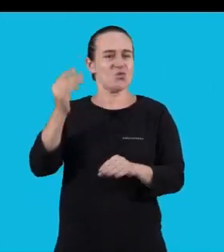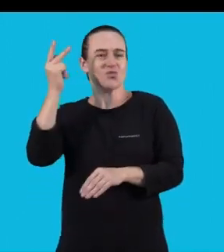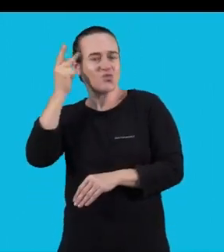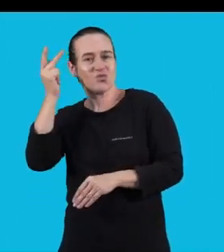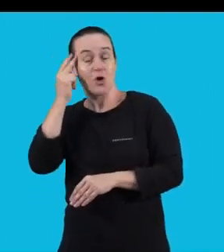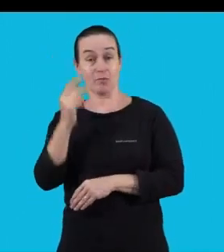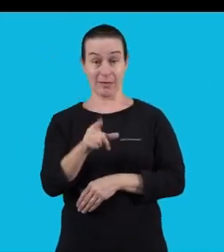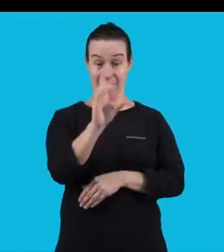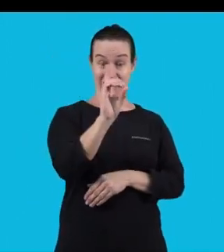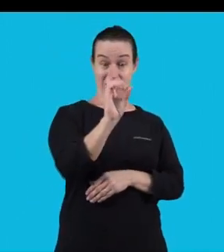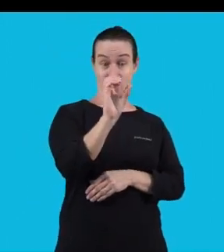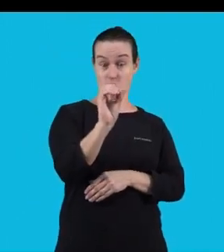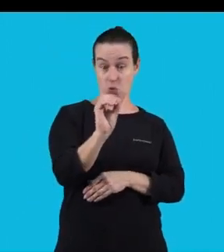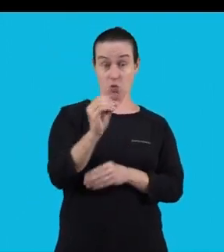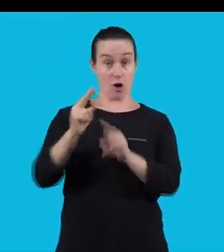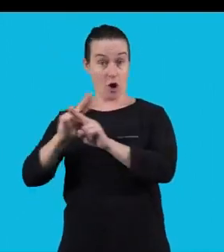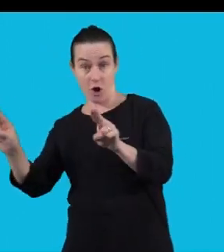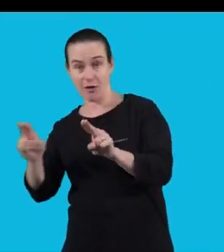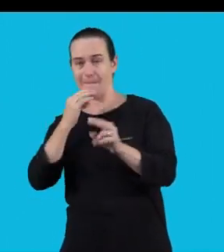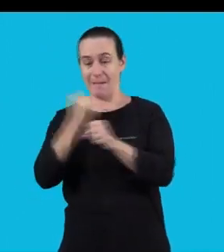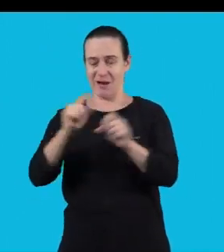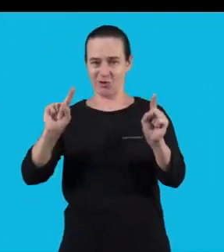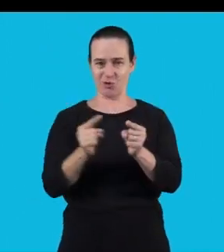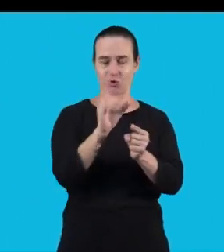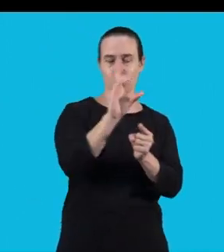of course, is a contraction of do not.